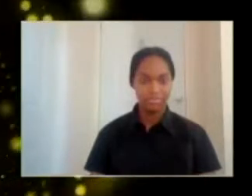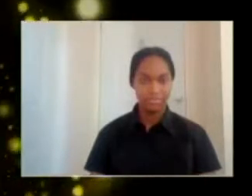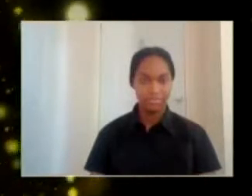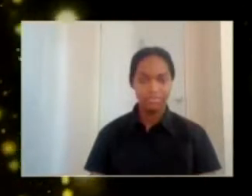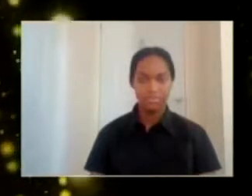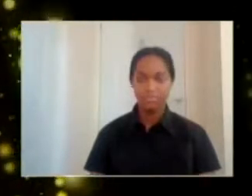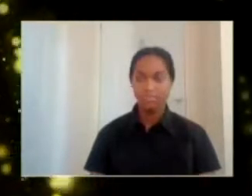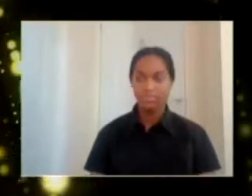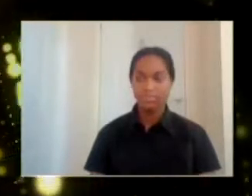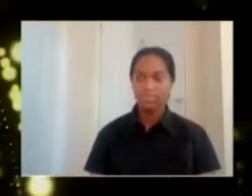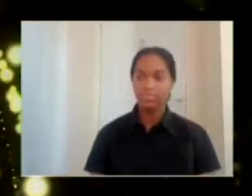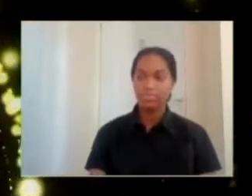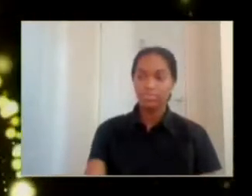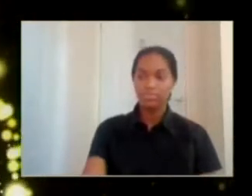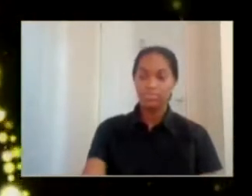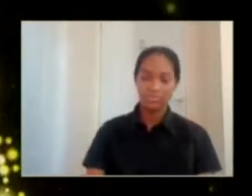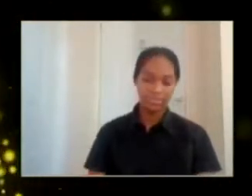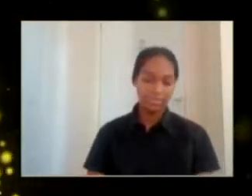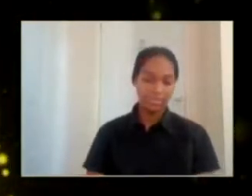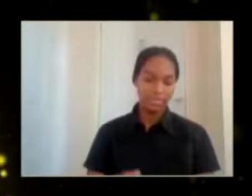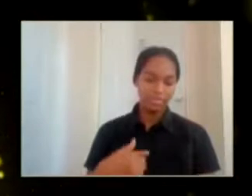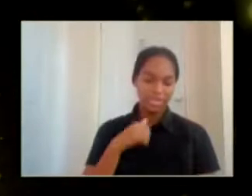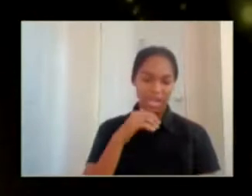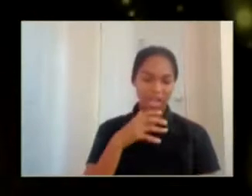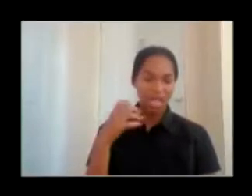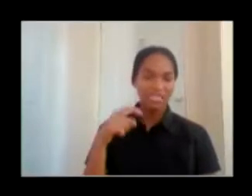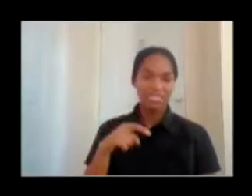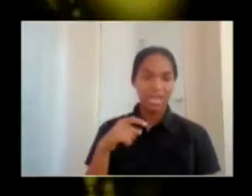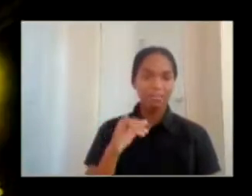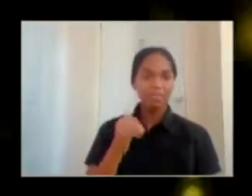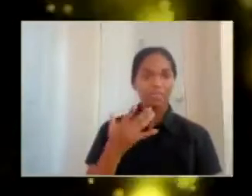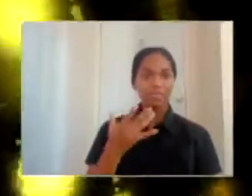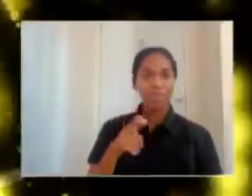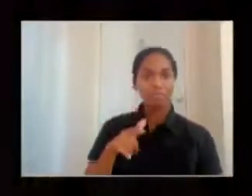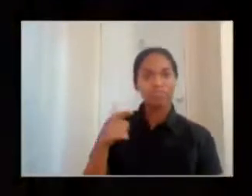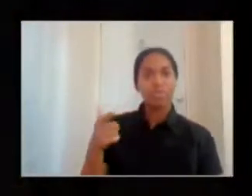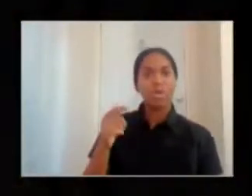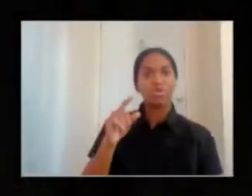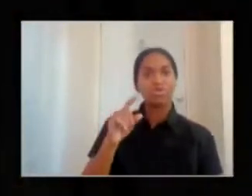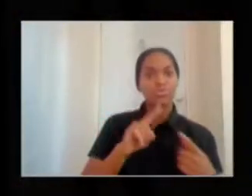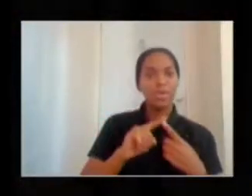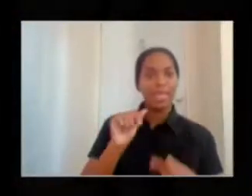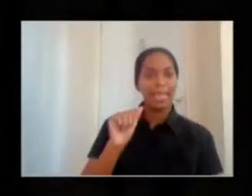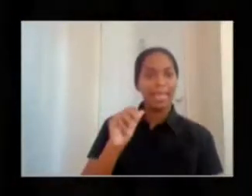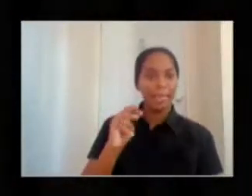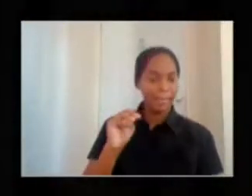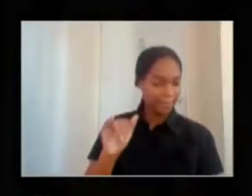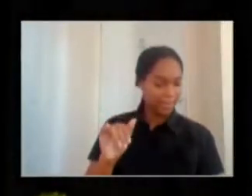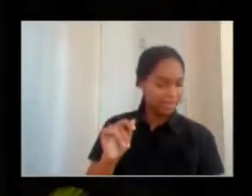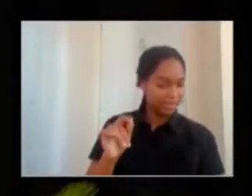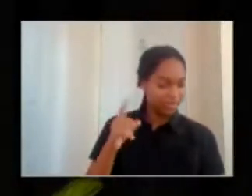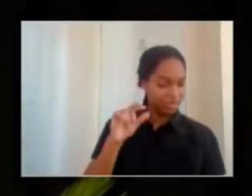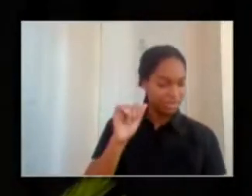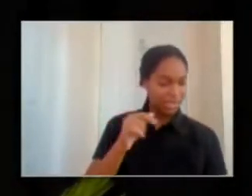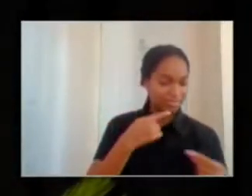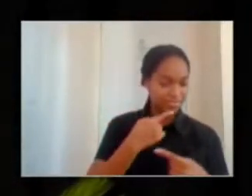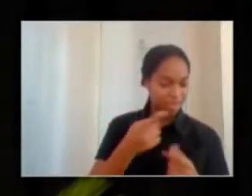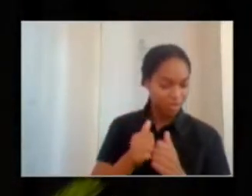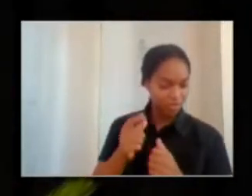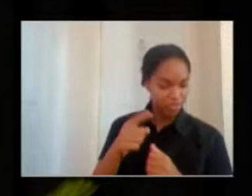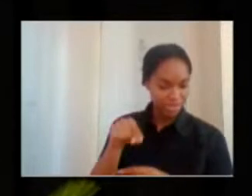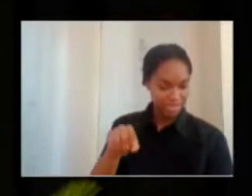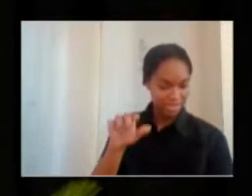Yeah, so I'm not going to spend a lot of time. What I really want to do is turn the podium over to Amy to address you this evening